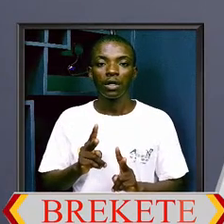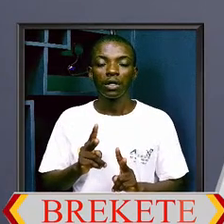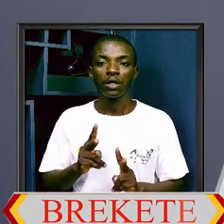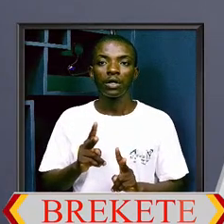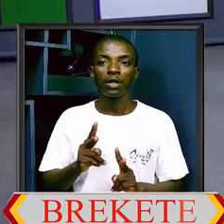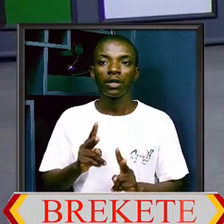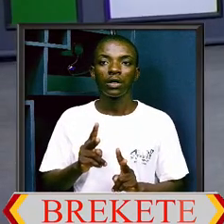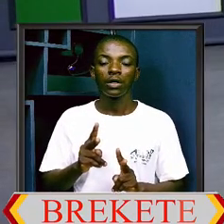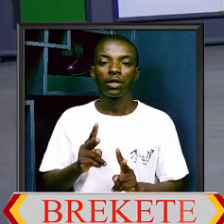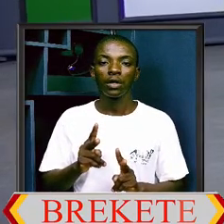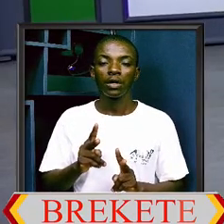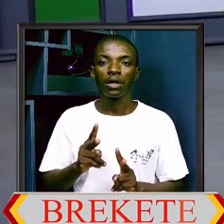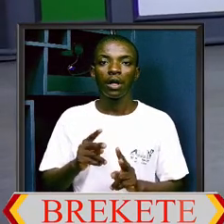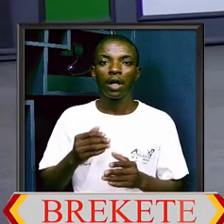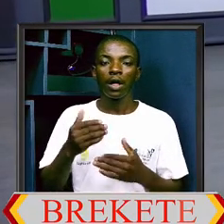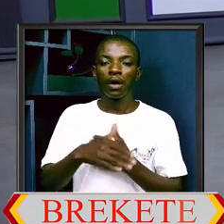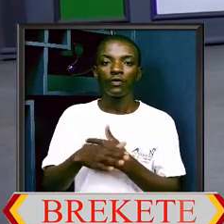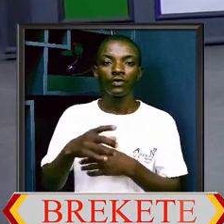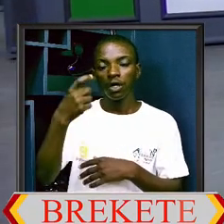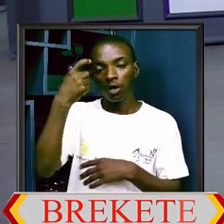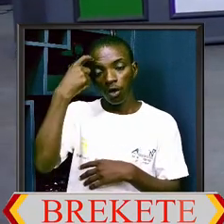God now your